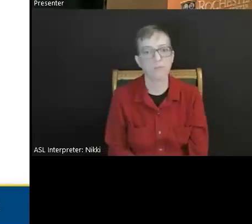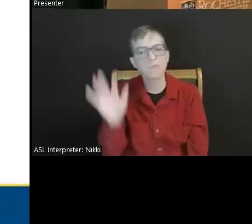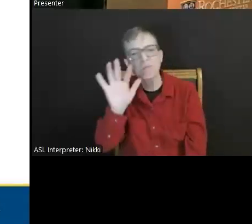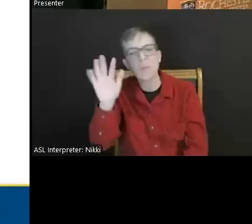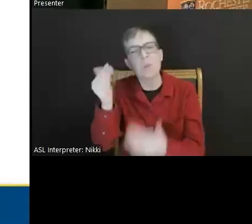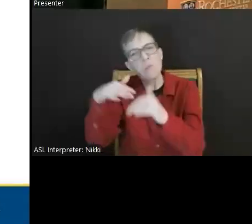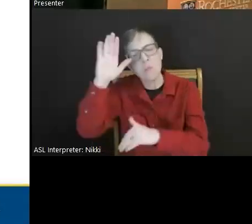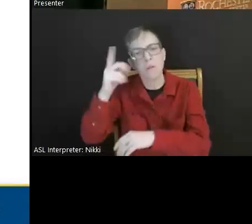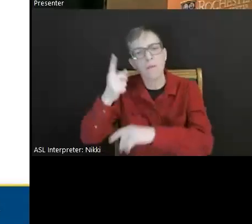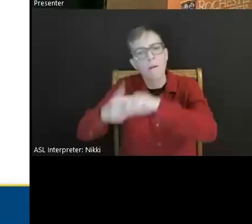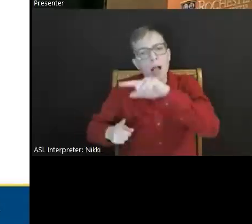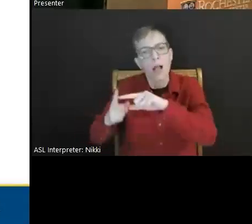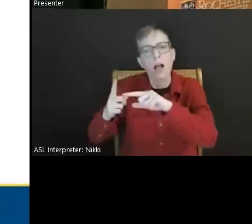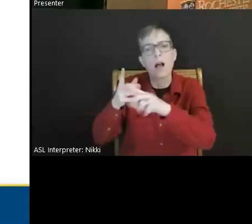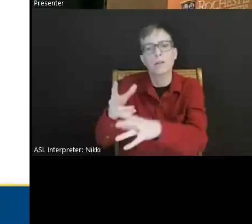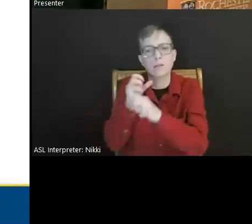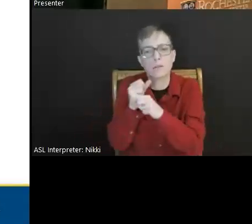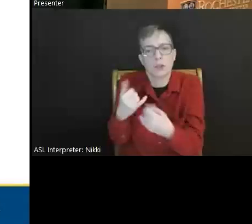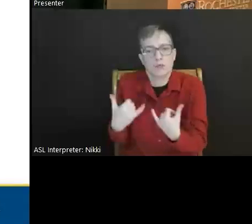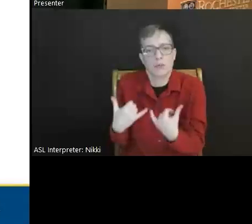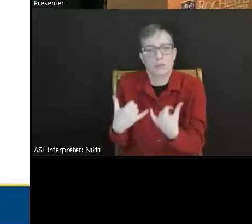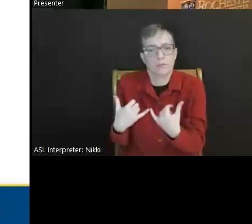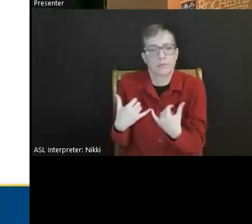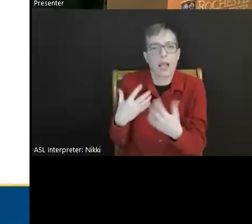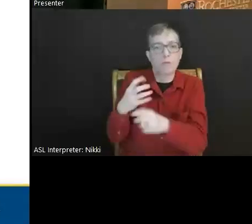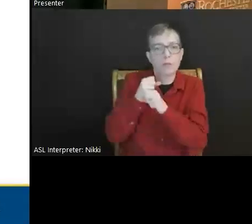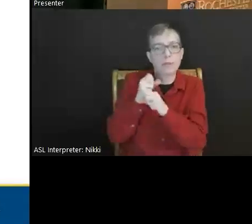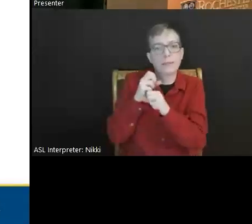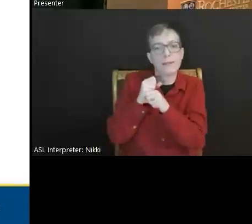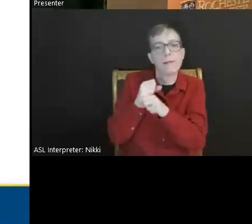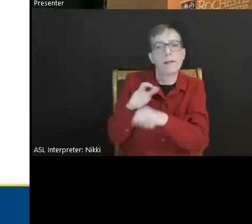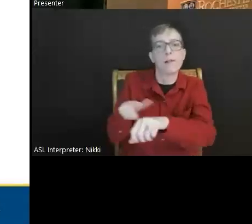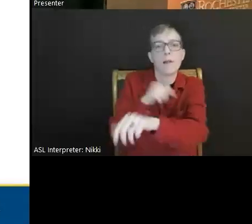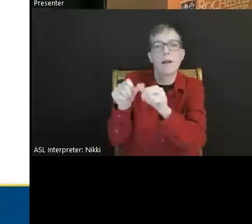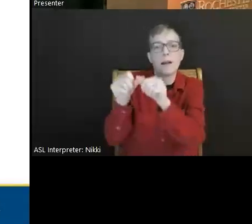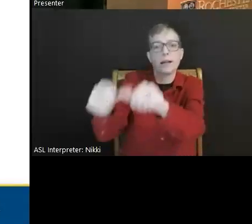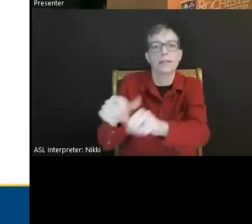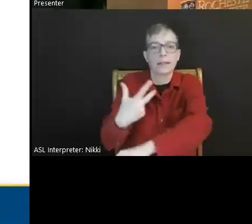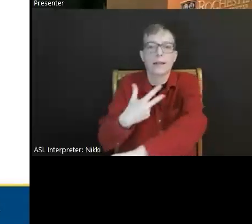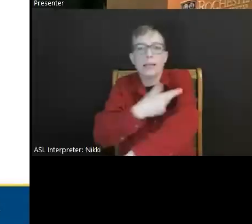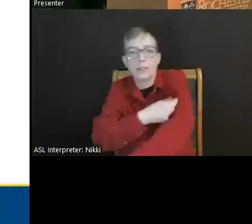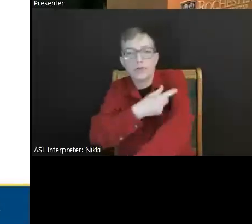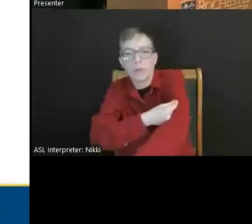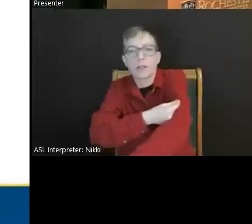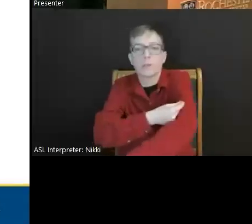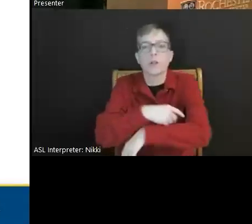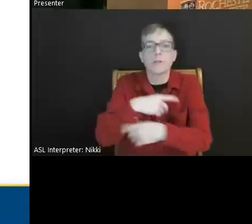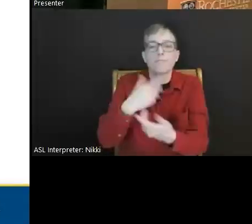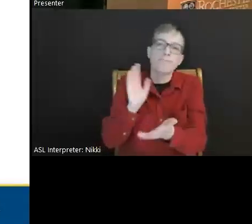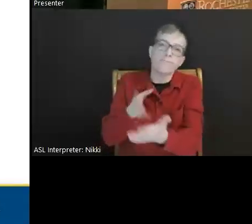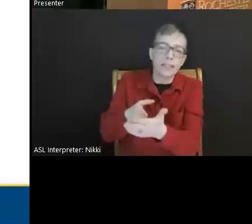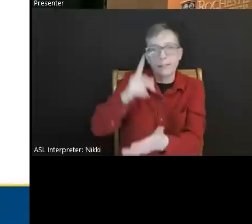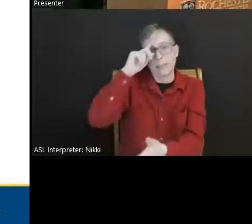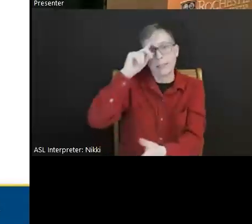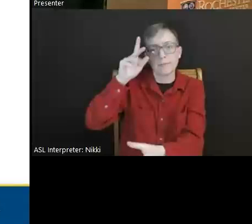familiar with the critical role that LAIs play in maintaining stability for many patients. They reduce hospitalizations, they